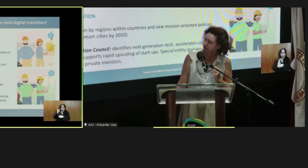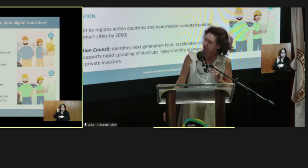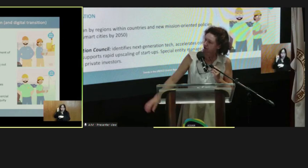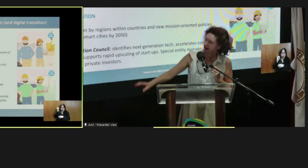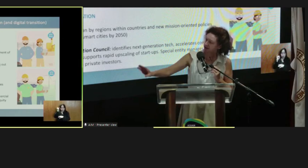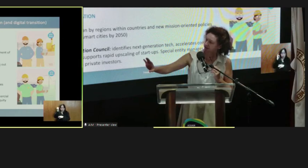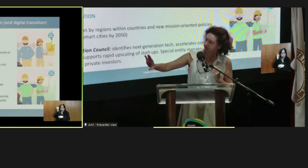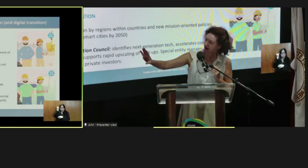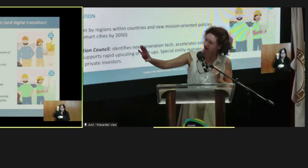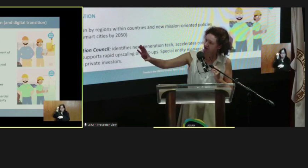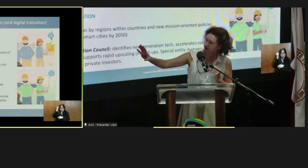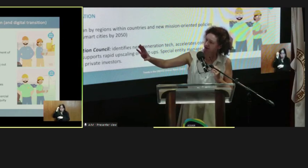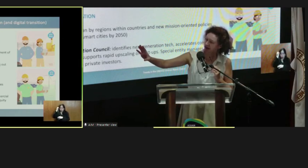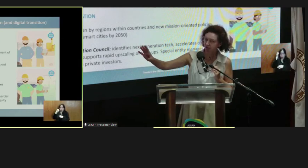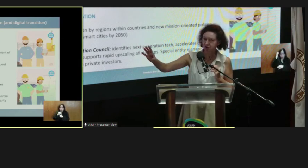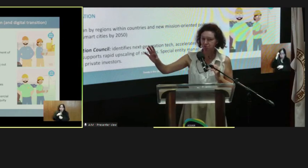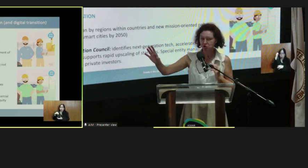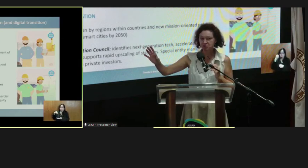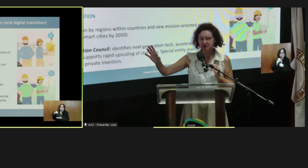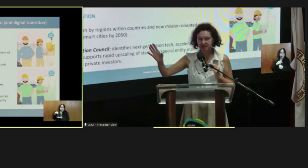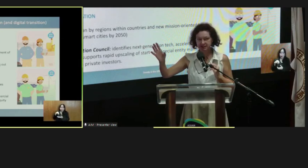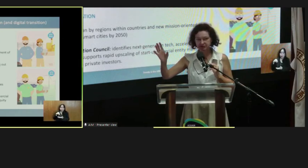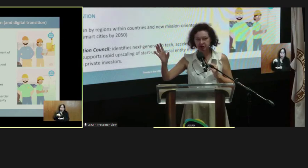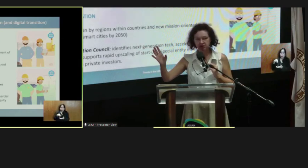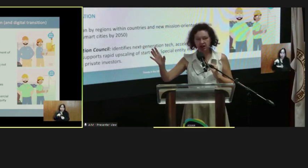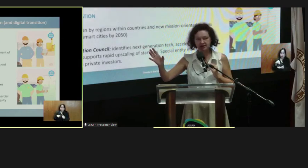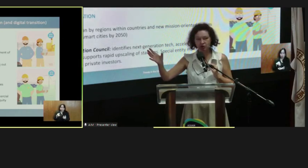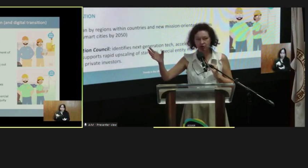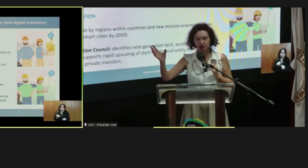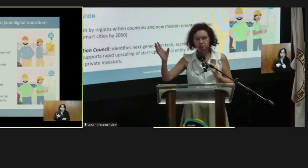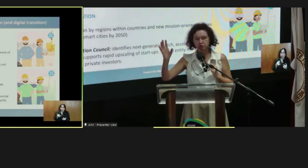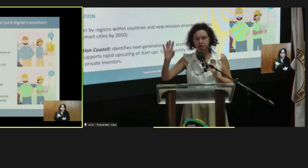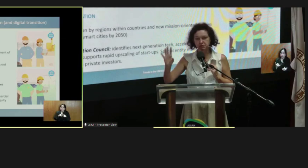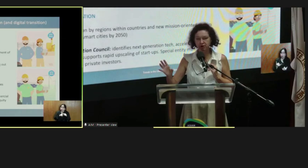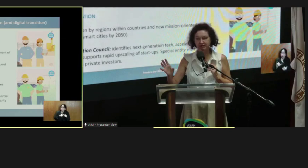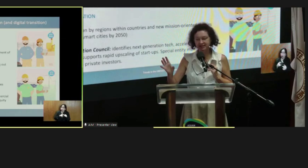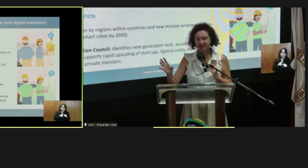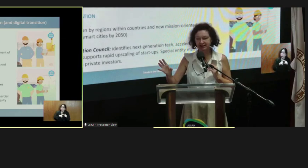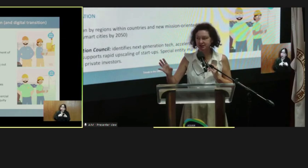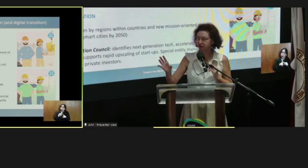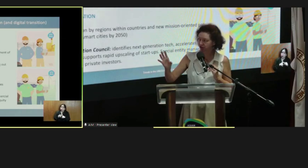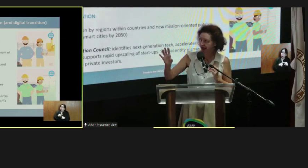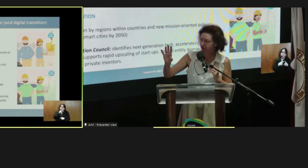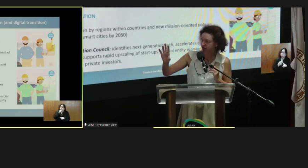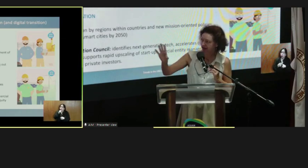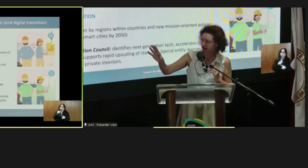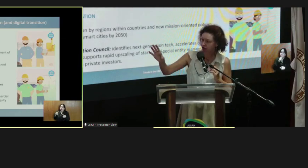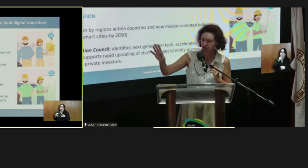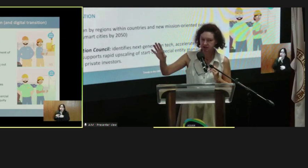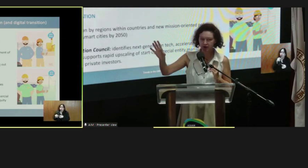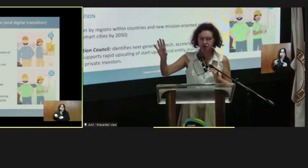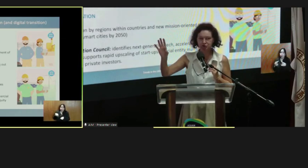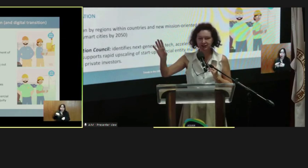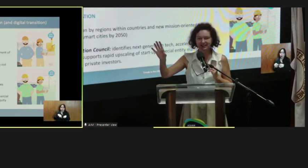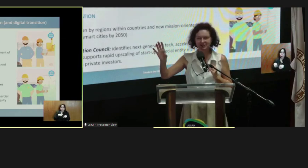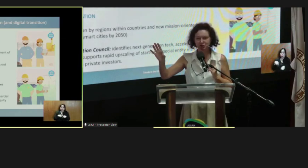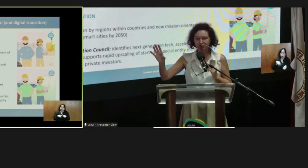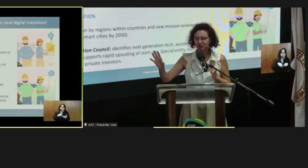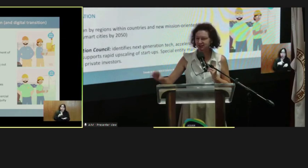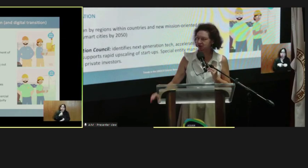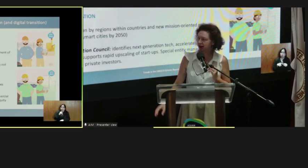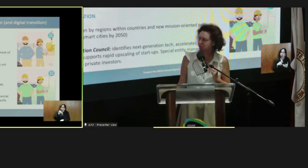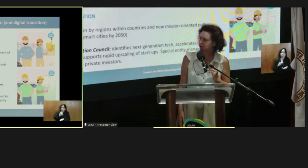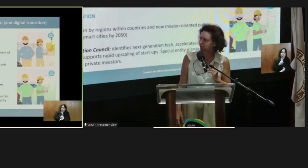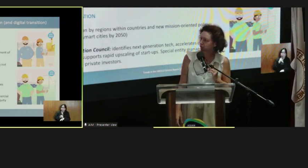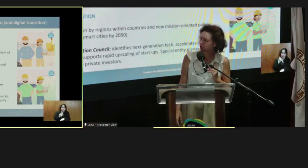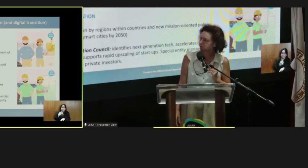They have created a fund. Now, for the moment, it's very reliant on input from the private sector. So they have not yet got this 1 trillion